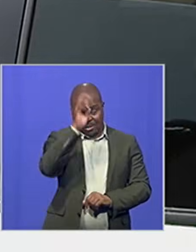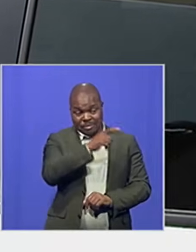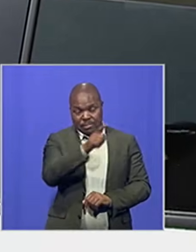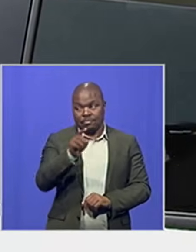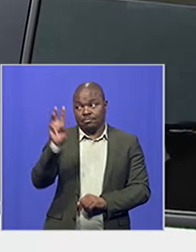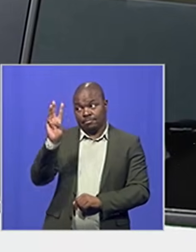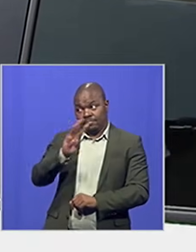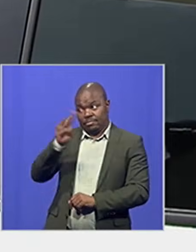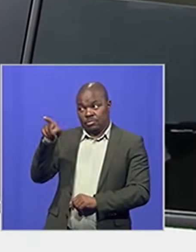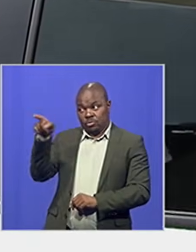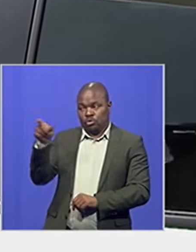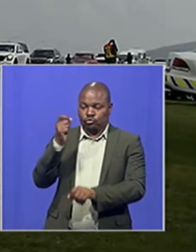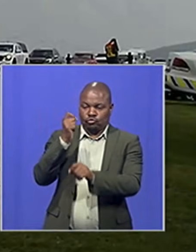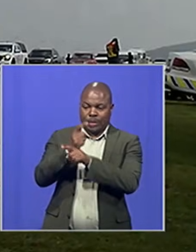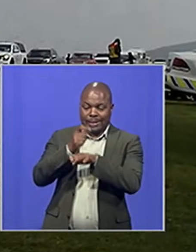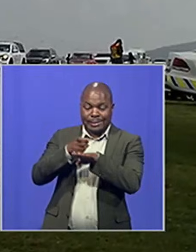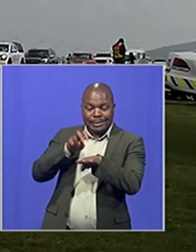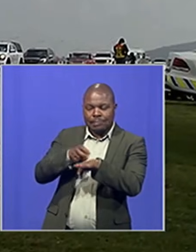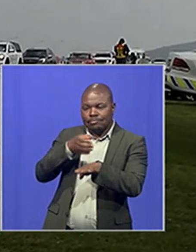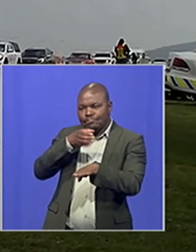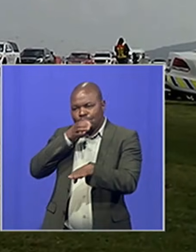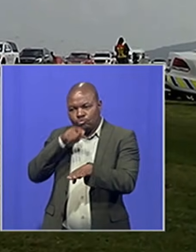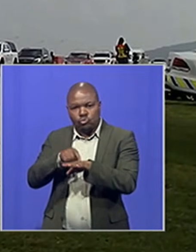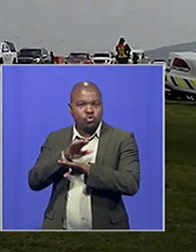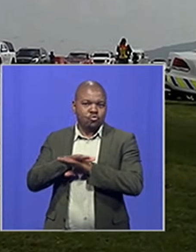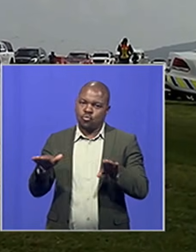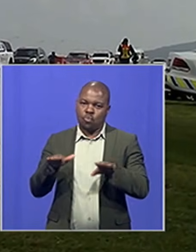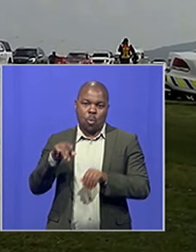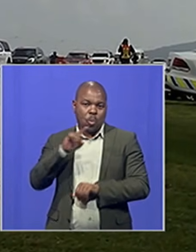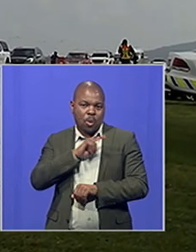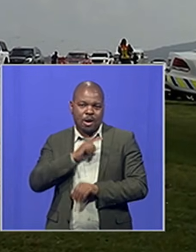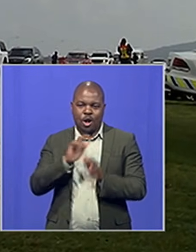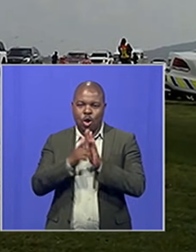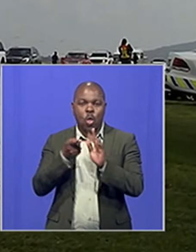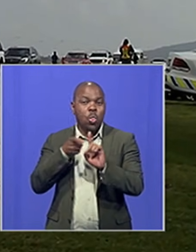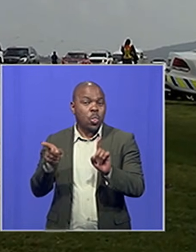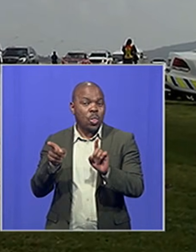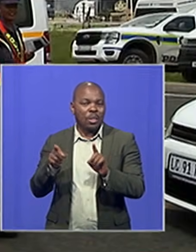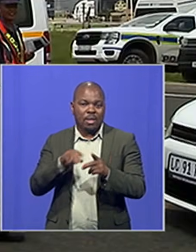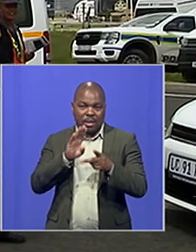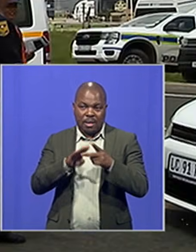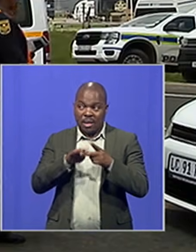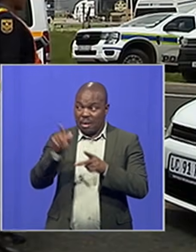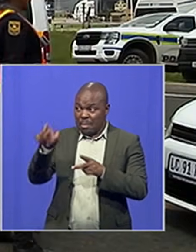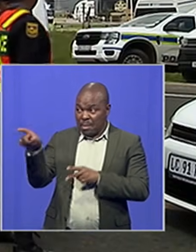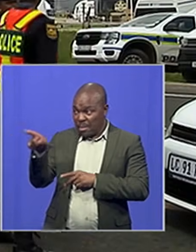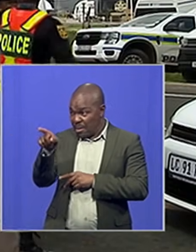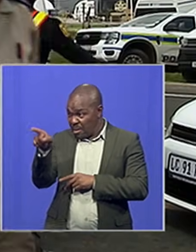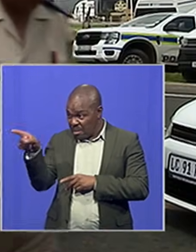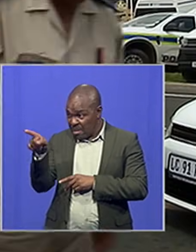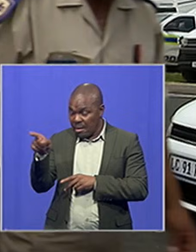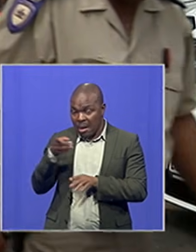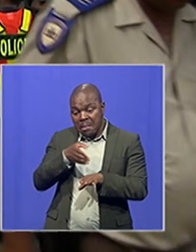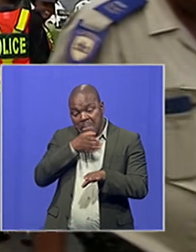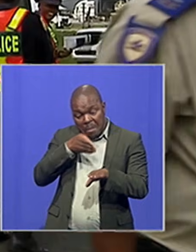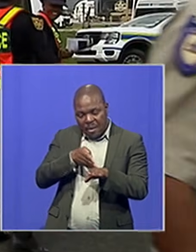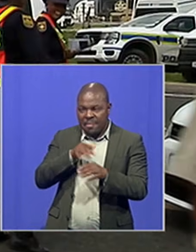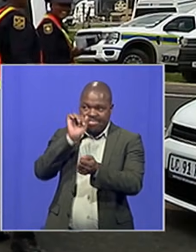se itshiele nnotagi mo ditekesing ka sere. Seo ga se mo molaong ka jalo ba tlola molao ba tla gogela kwa ntlo le